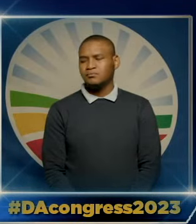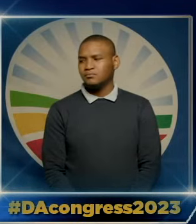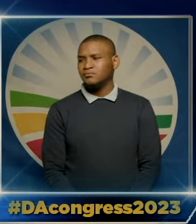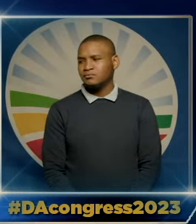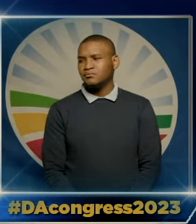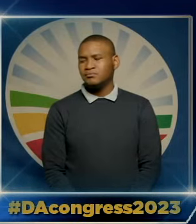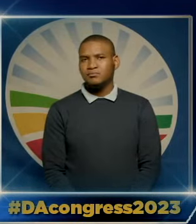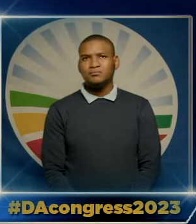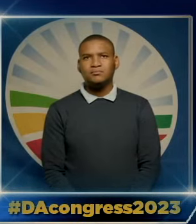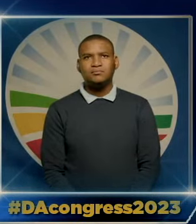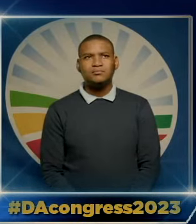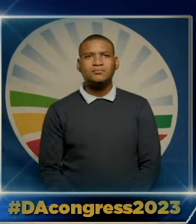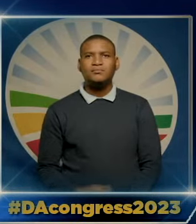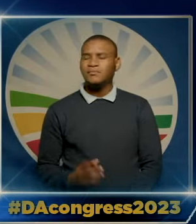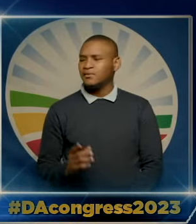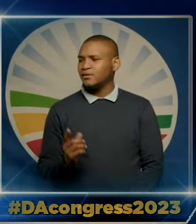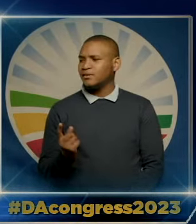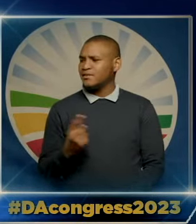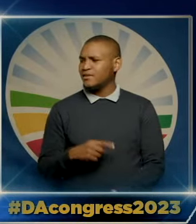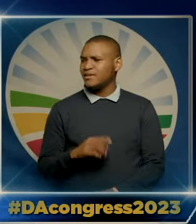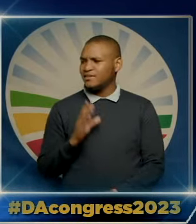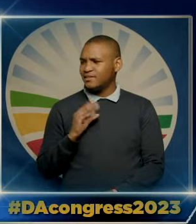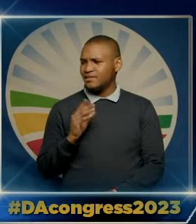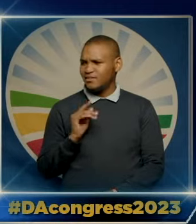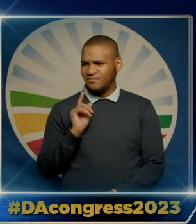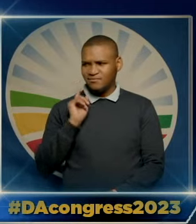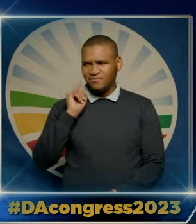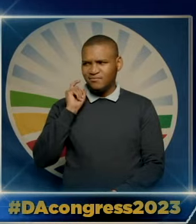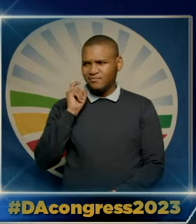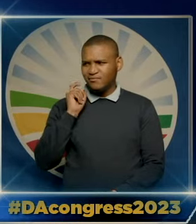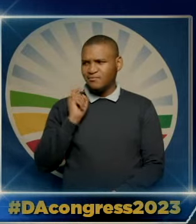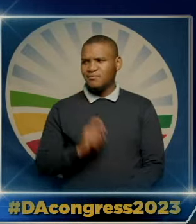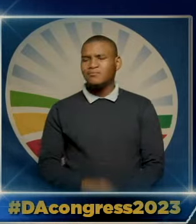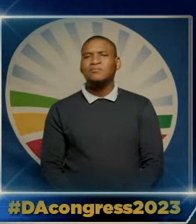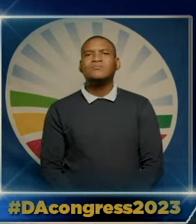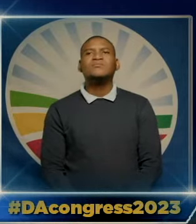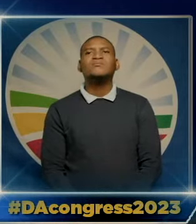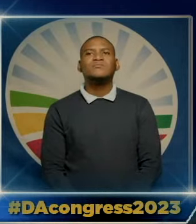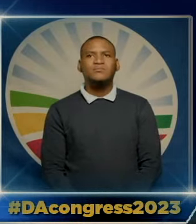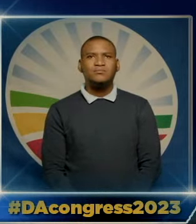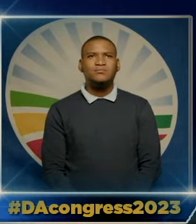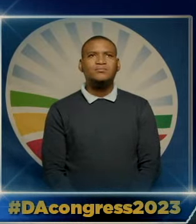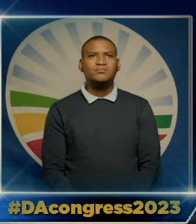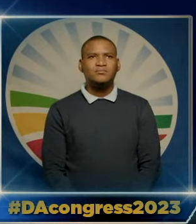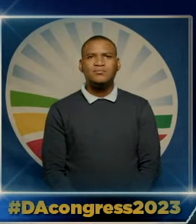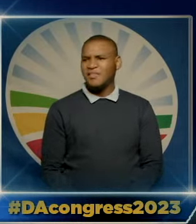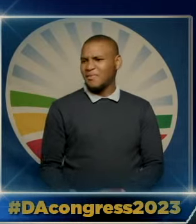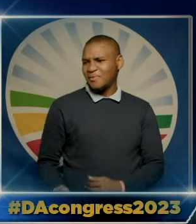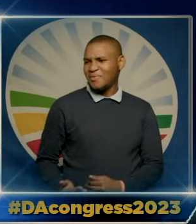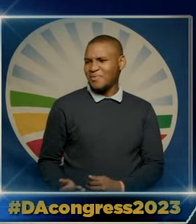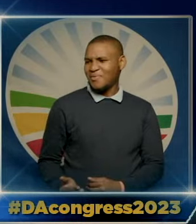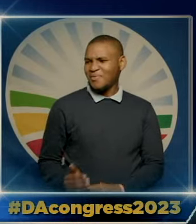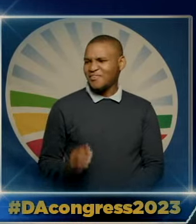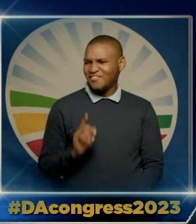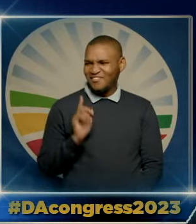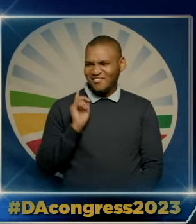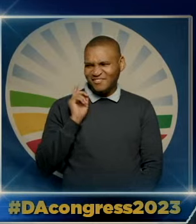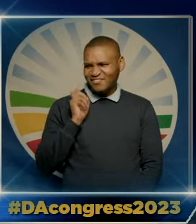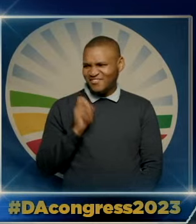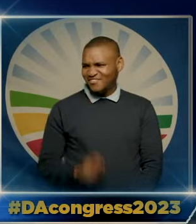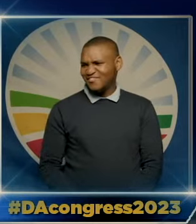Gwarube, our Shadow Minister for Human Settlements, Emma Powell, also Carly van Wyk,